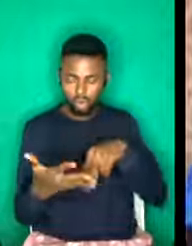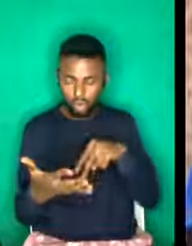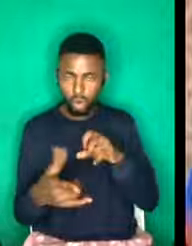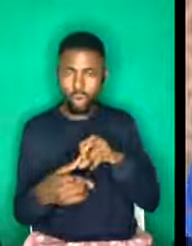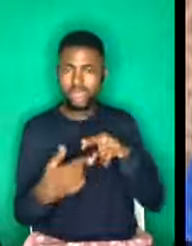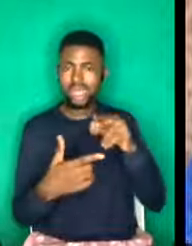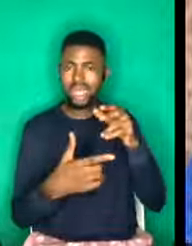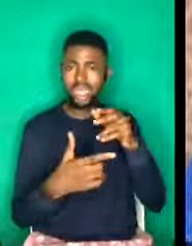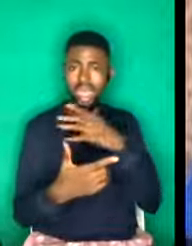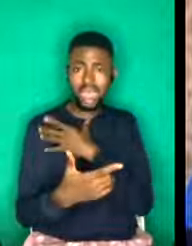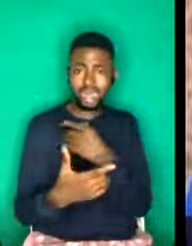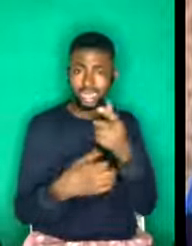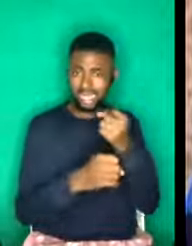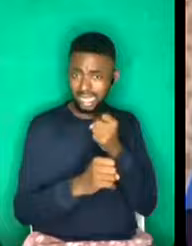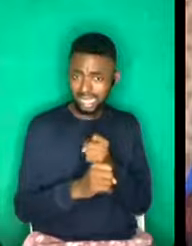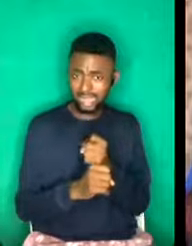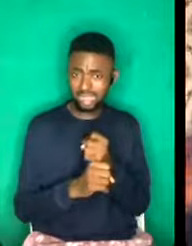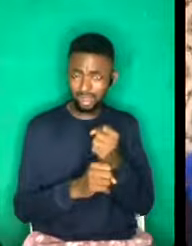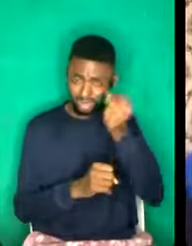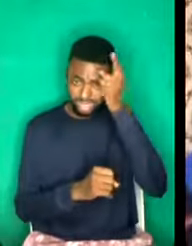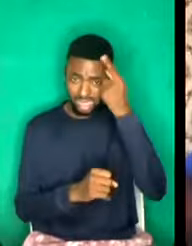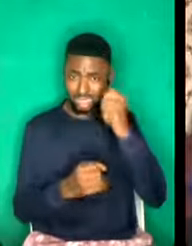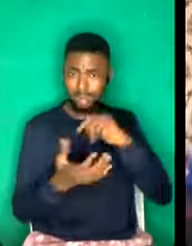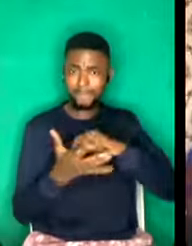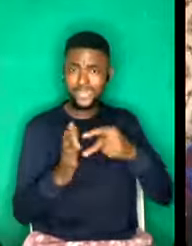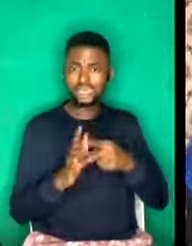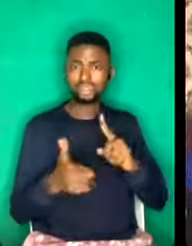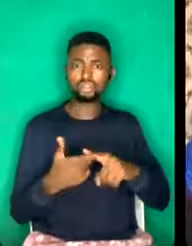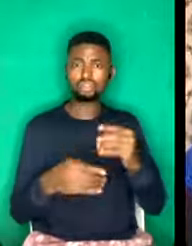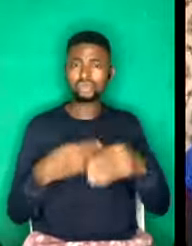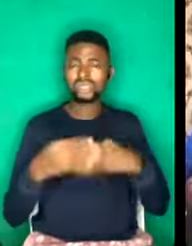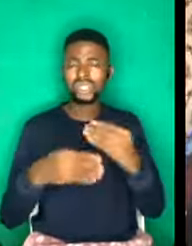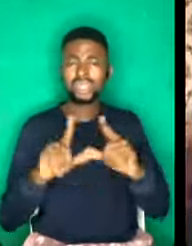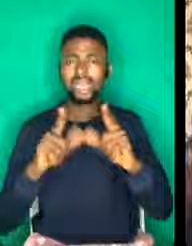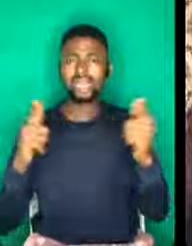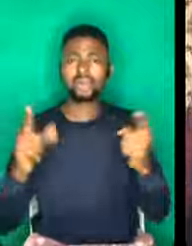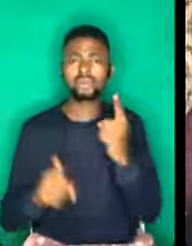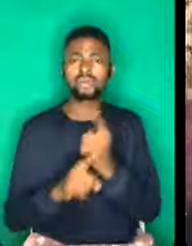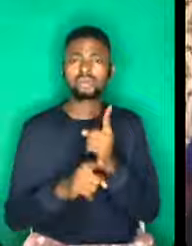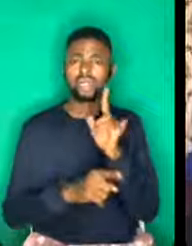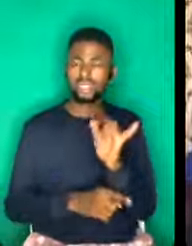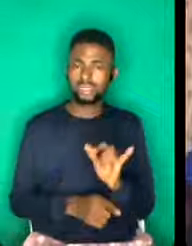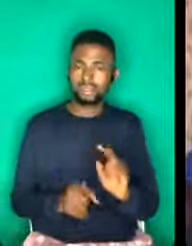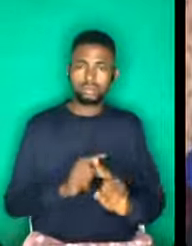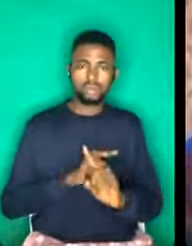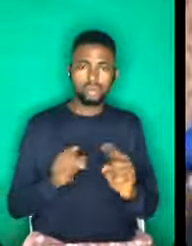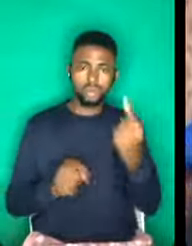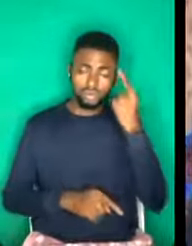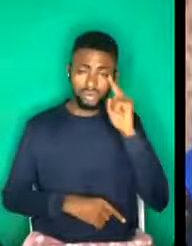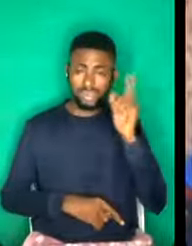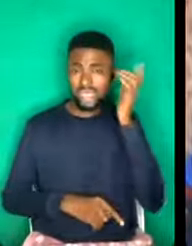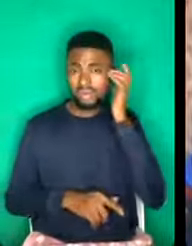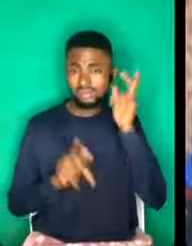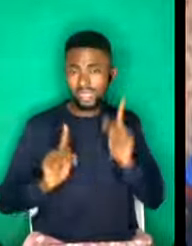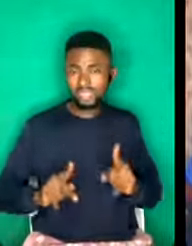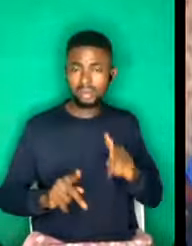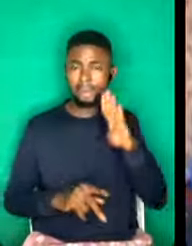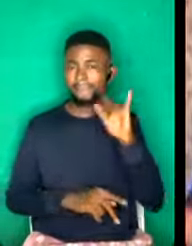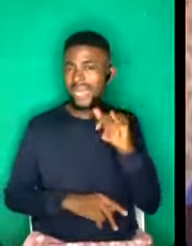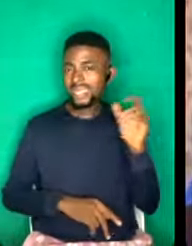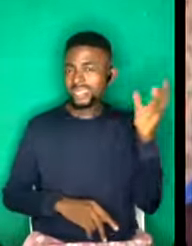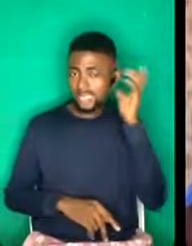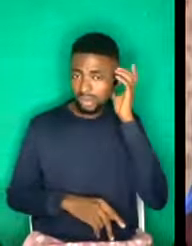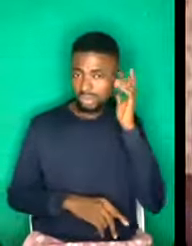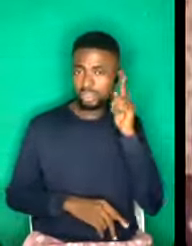to process the language properly. But for the hearing person, you can by just hearing, you access the